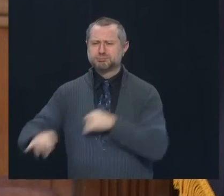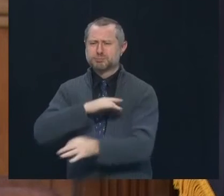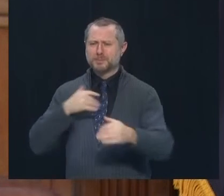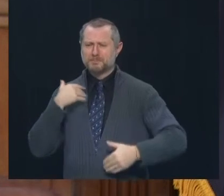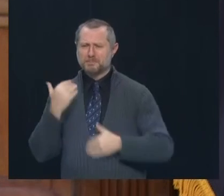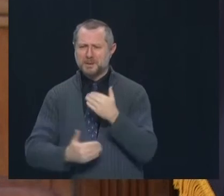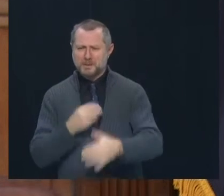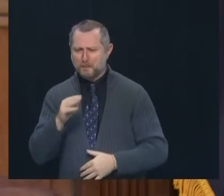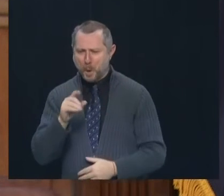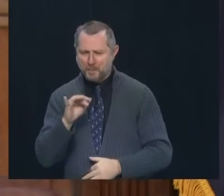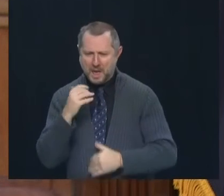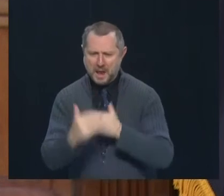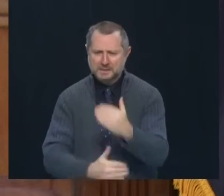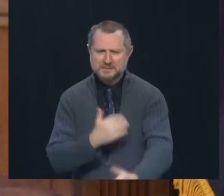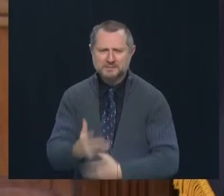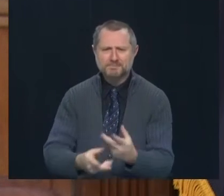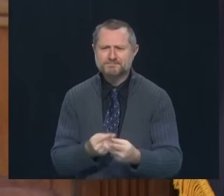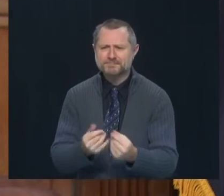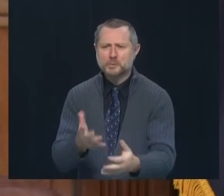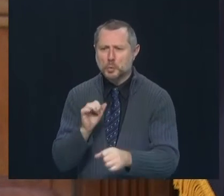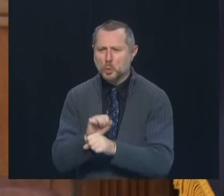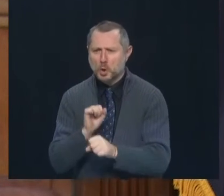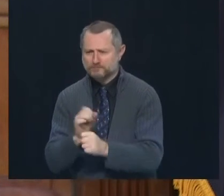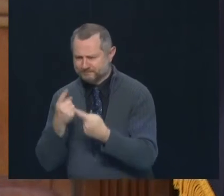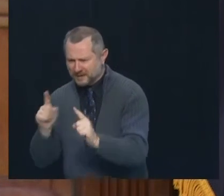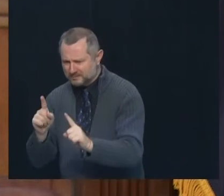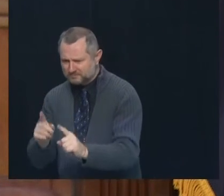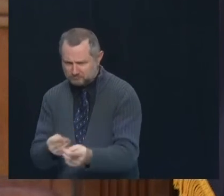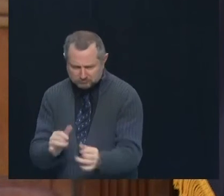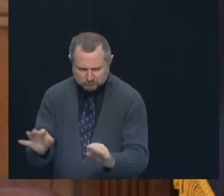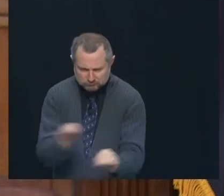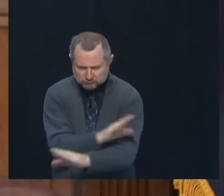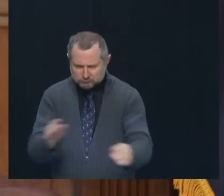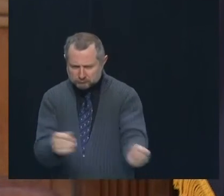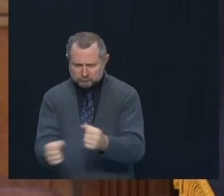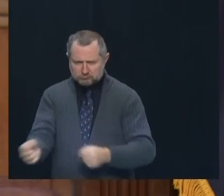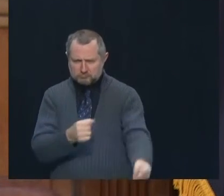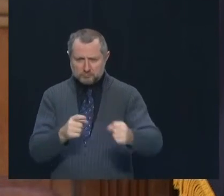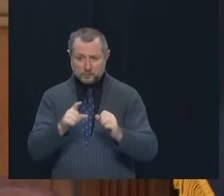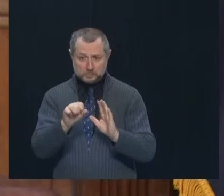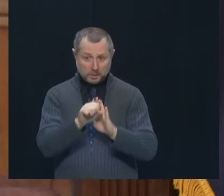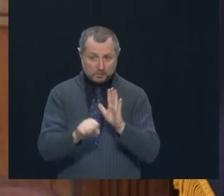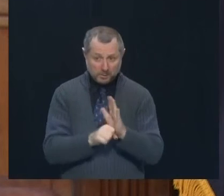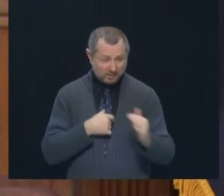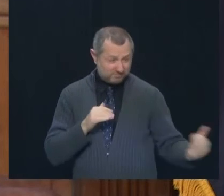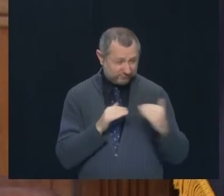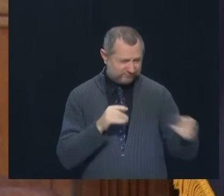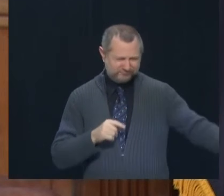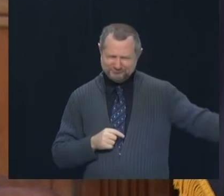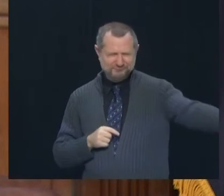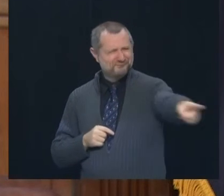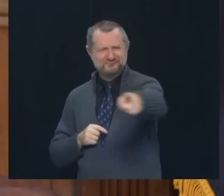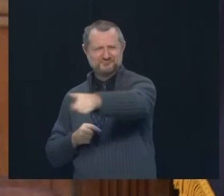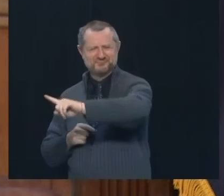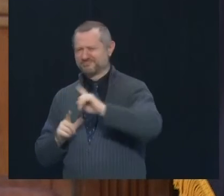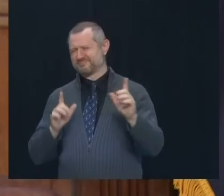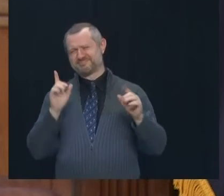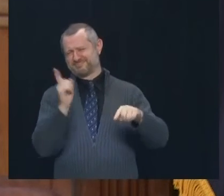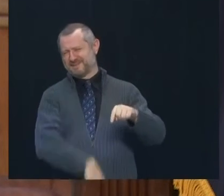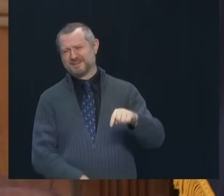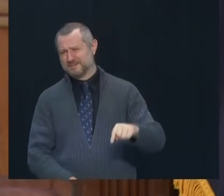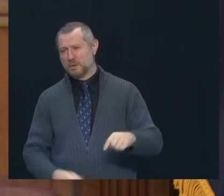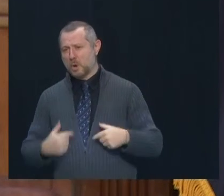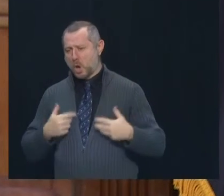and effectively, I don't think any state can beat us. I think that's what we